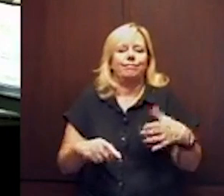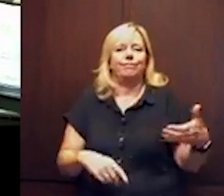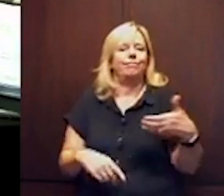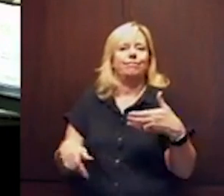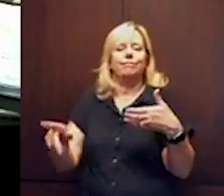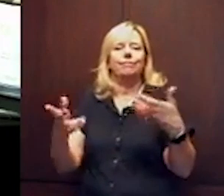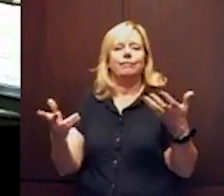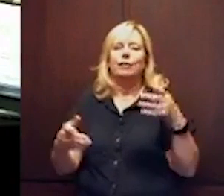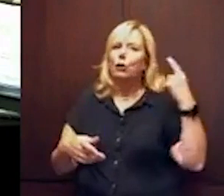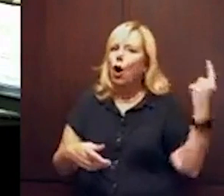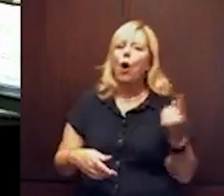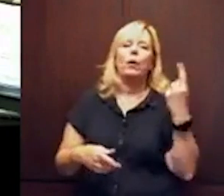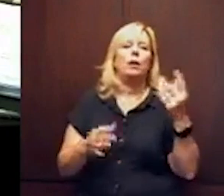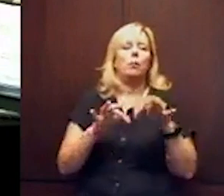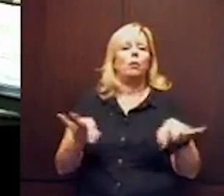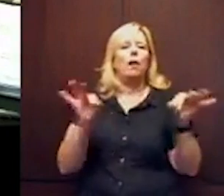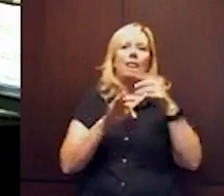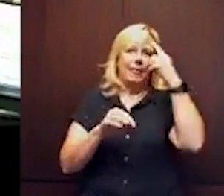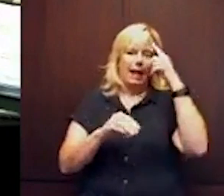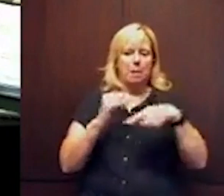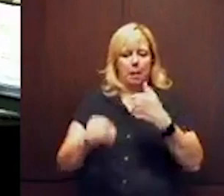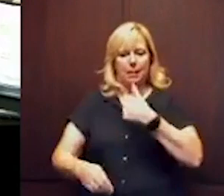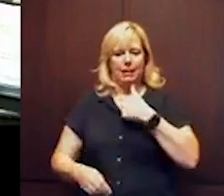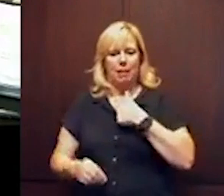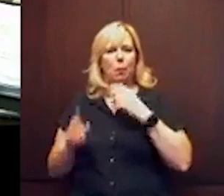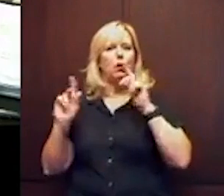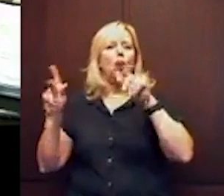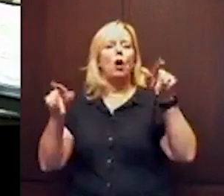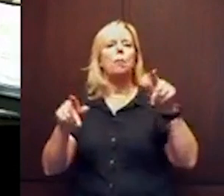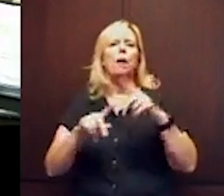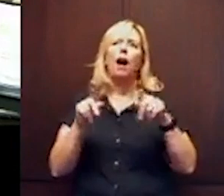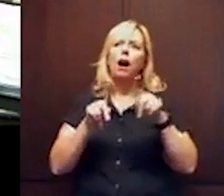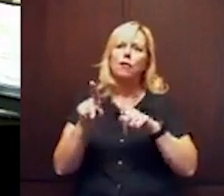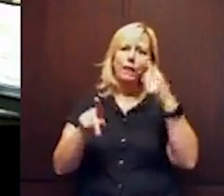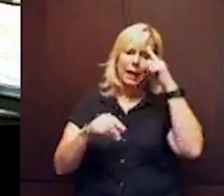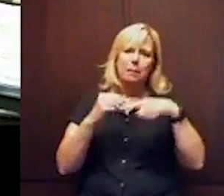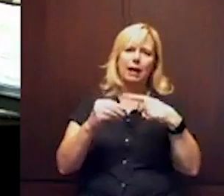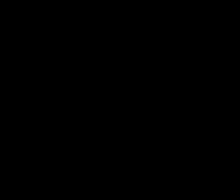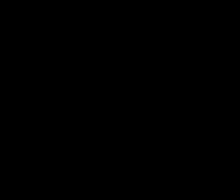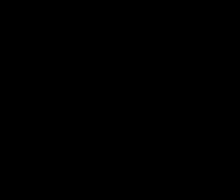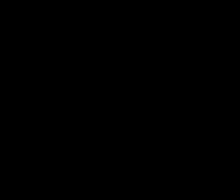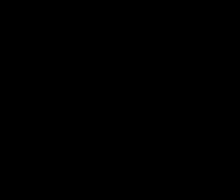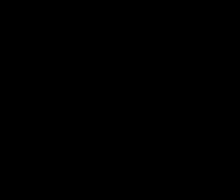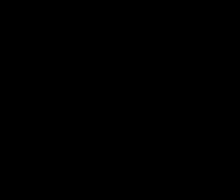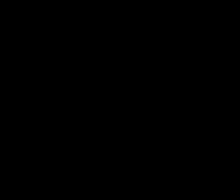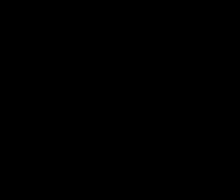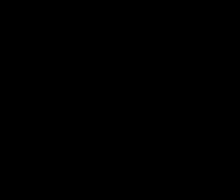why it's always important not only to think of yourself when you're out in the public, but to think of others around you.